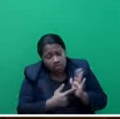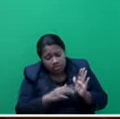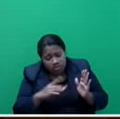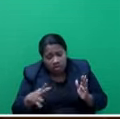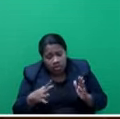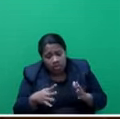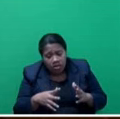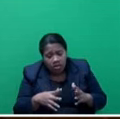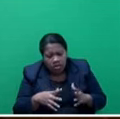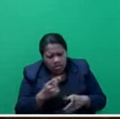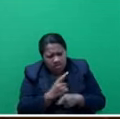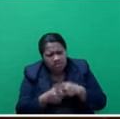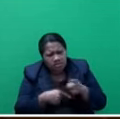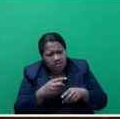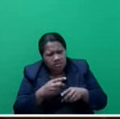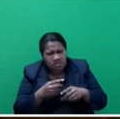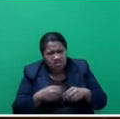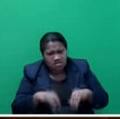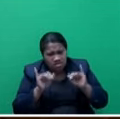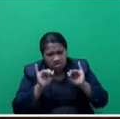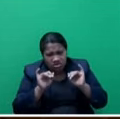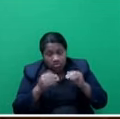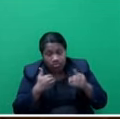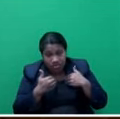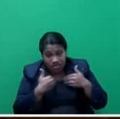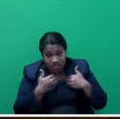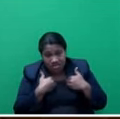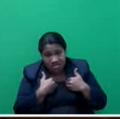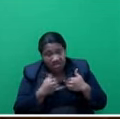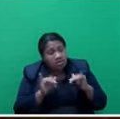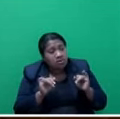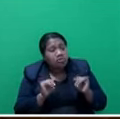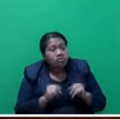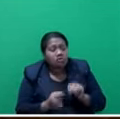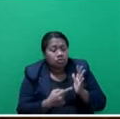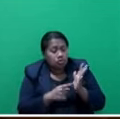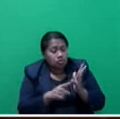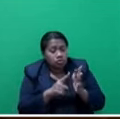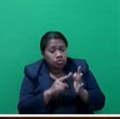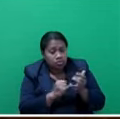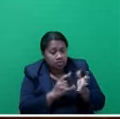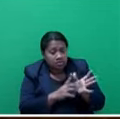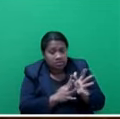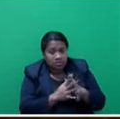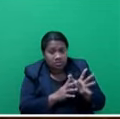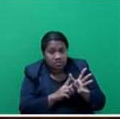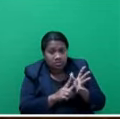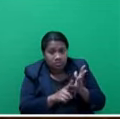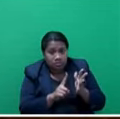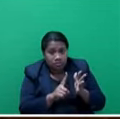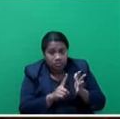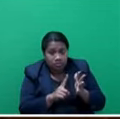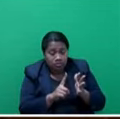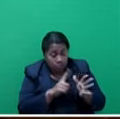on what should happen next for USP, as for Tisawau's comments on USP, is well aware. That has nothing